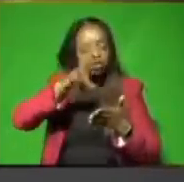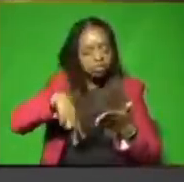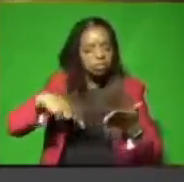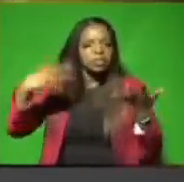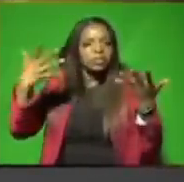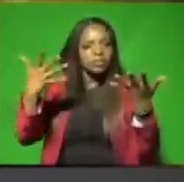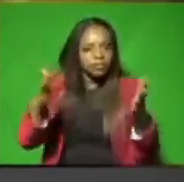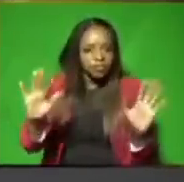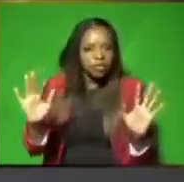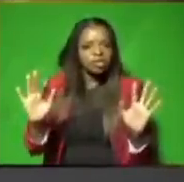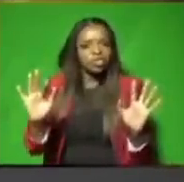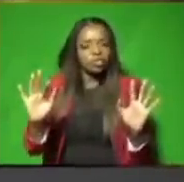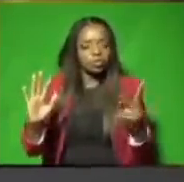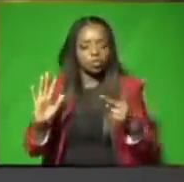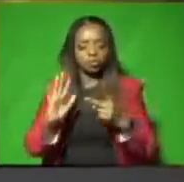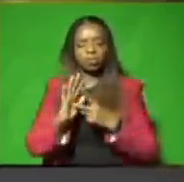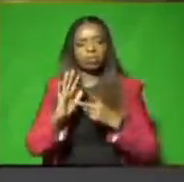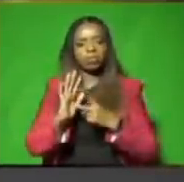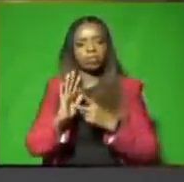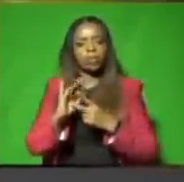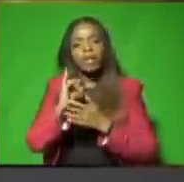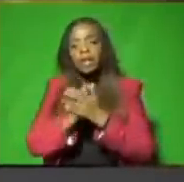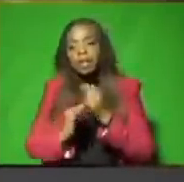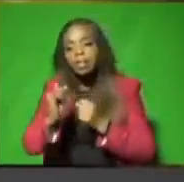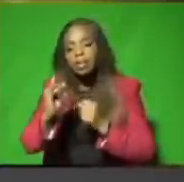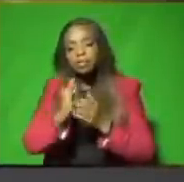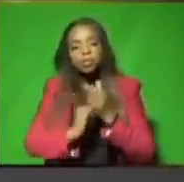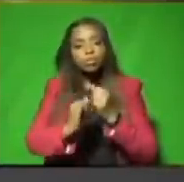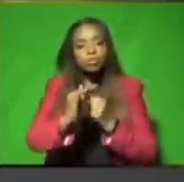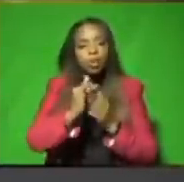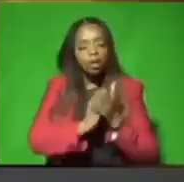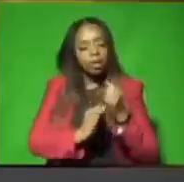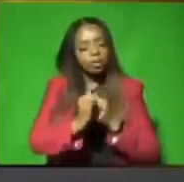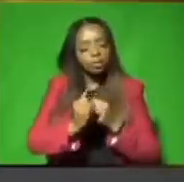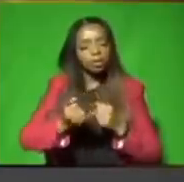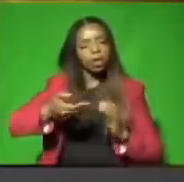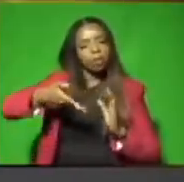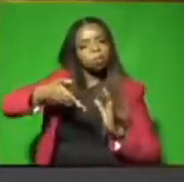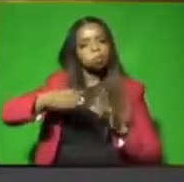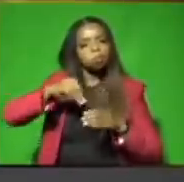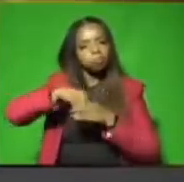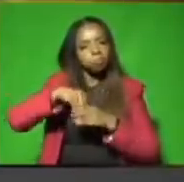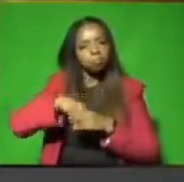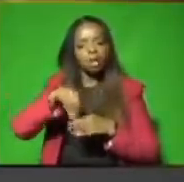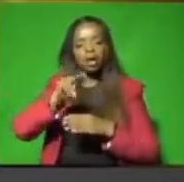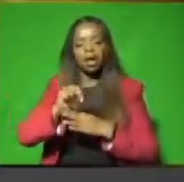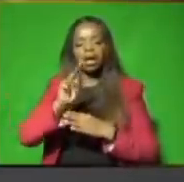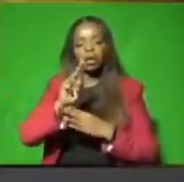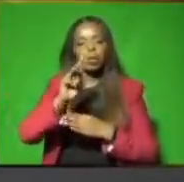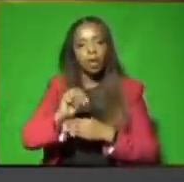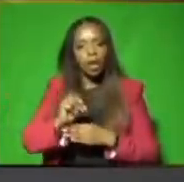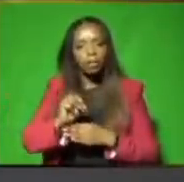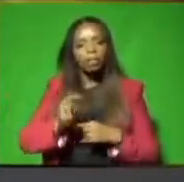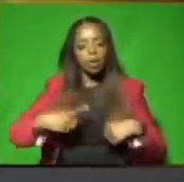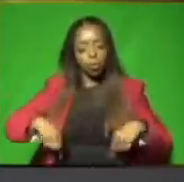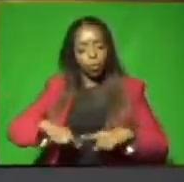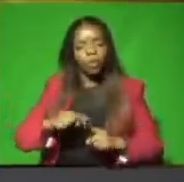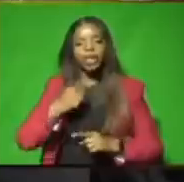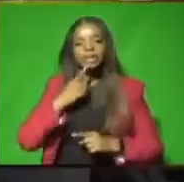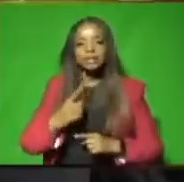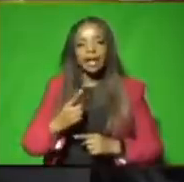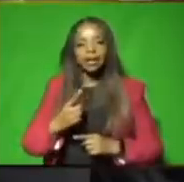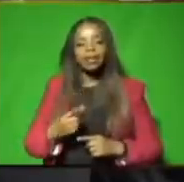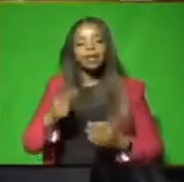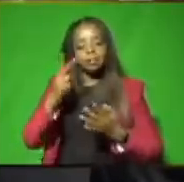called names of individuals who formed the NUM, which we say it was a project of the